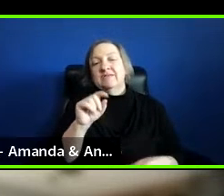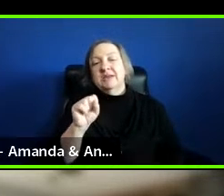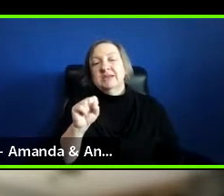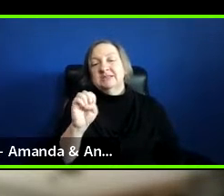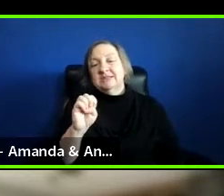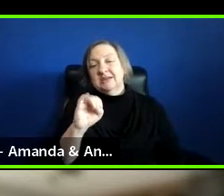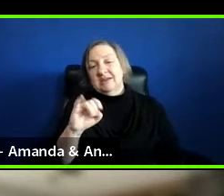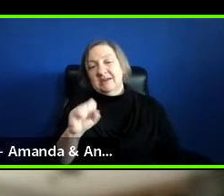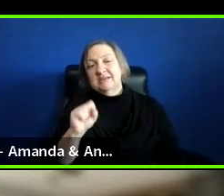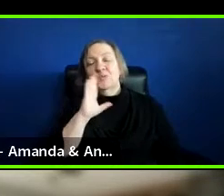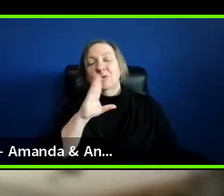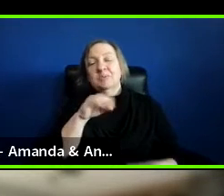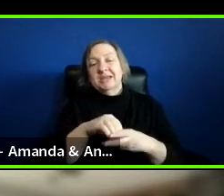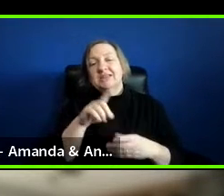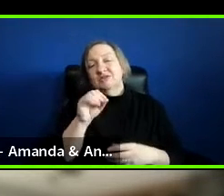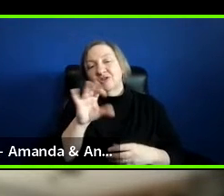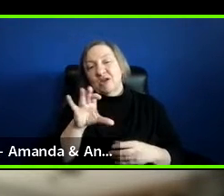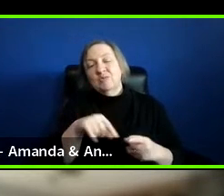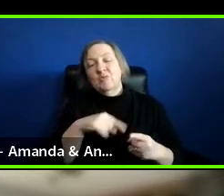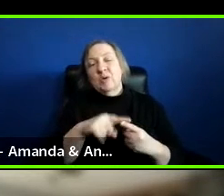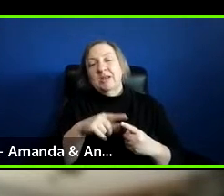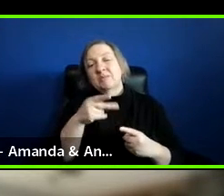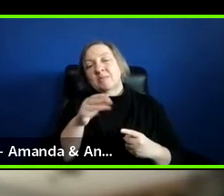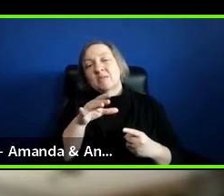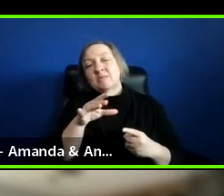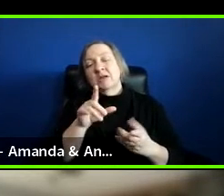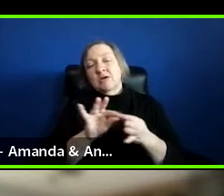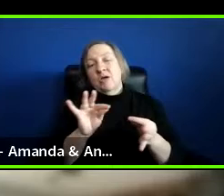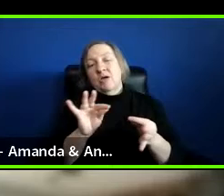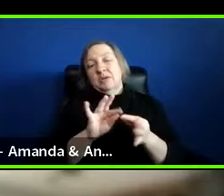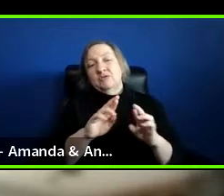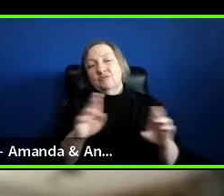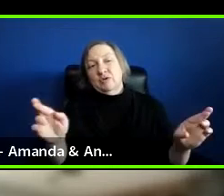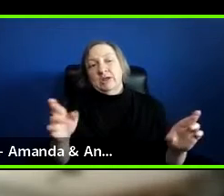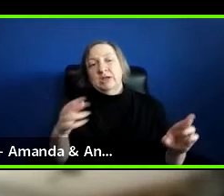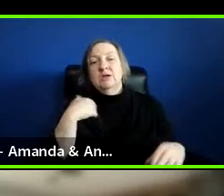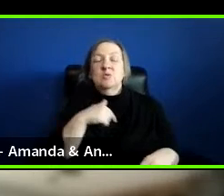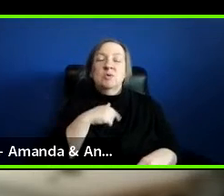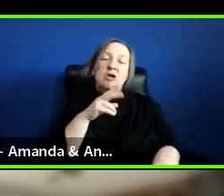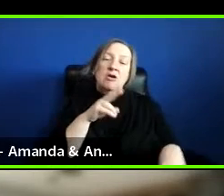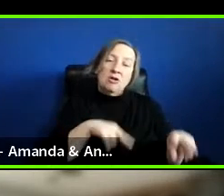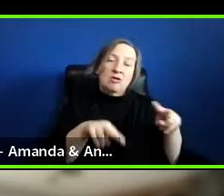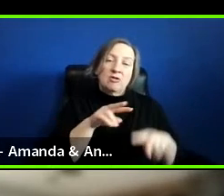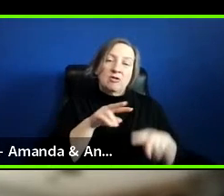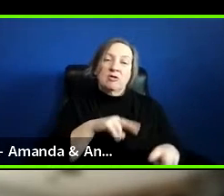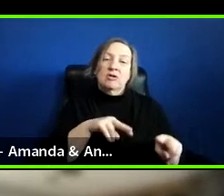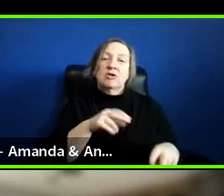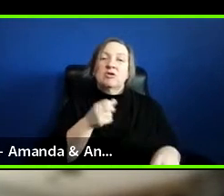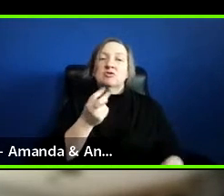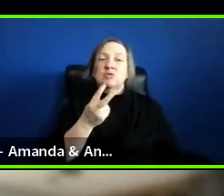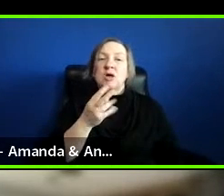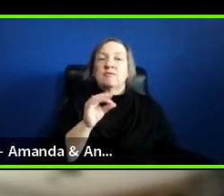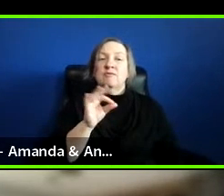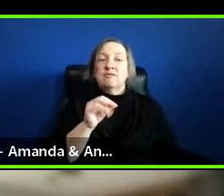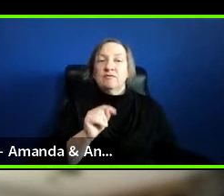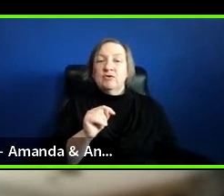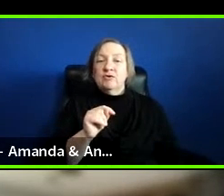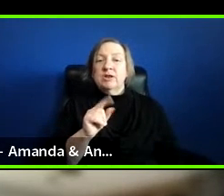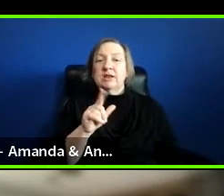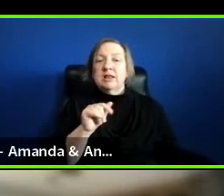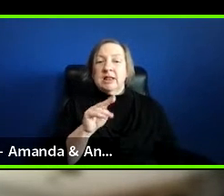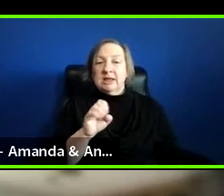in the document when it comes out for public comment. We are looking at 12-foot lanes. Today